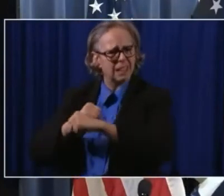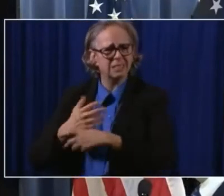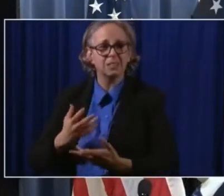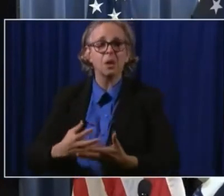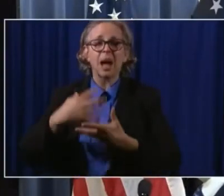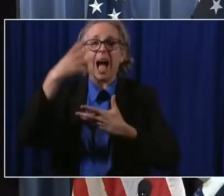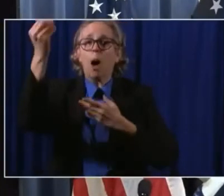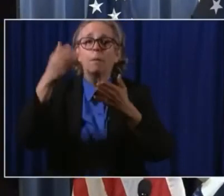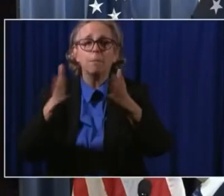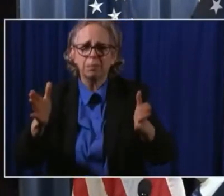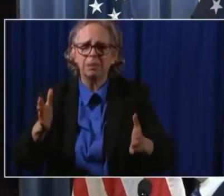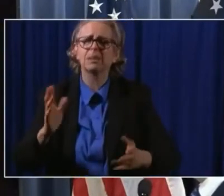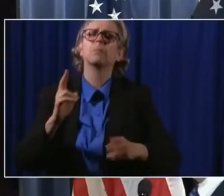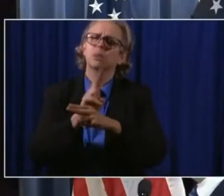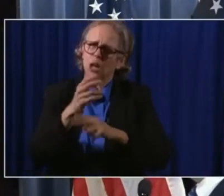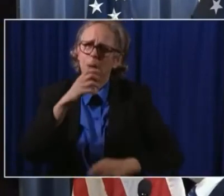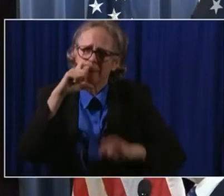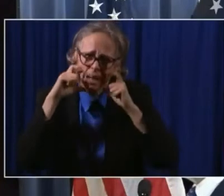us.